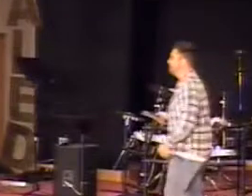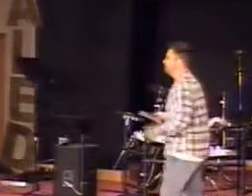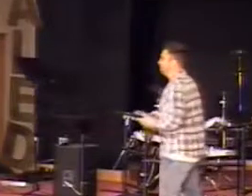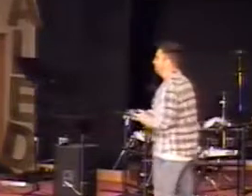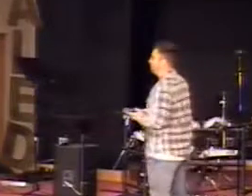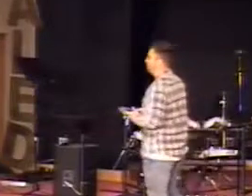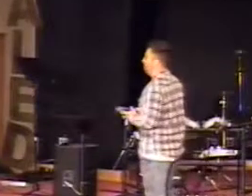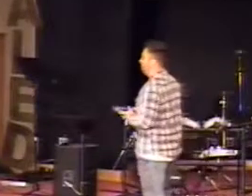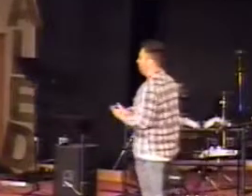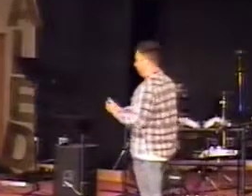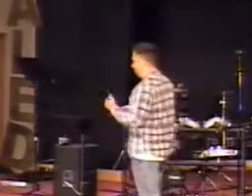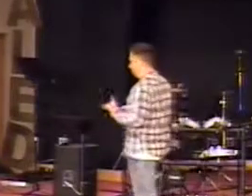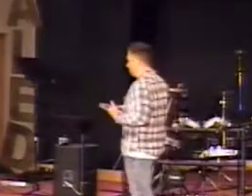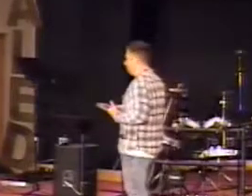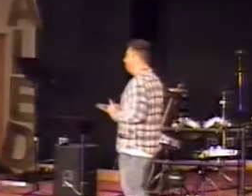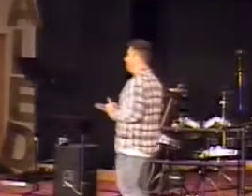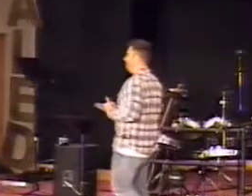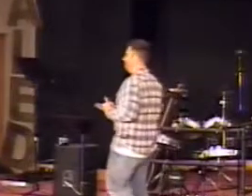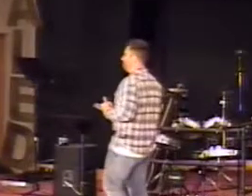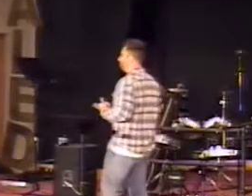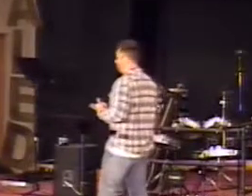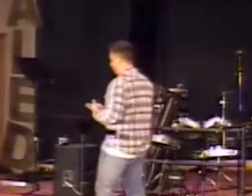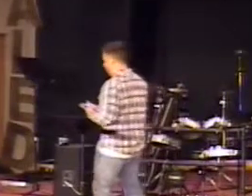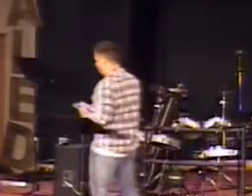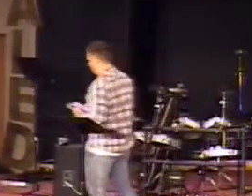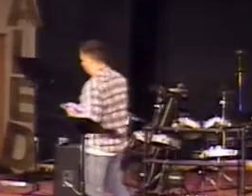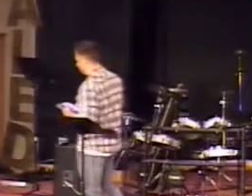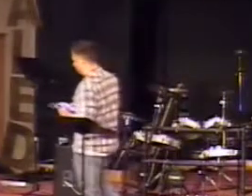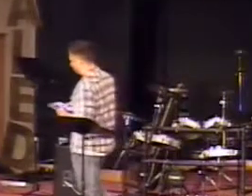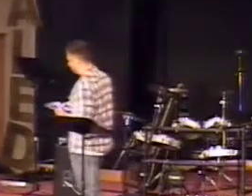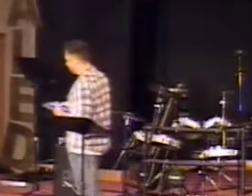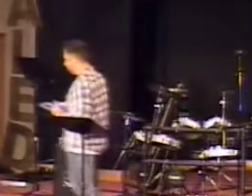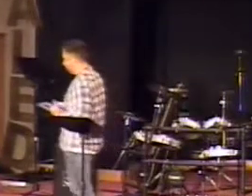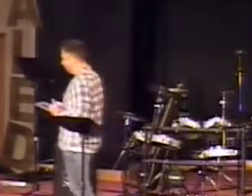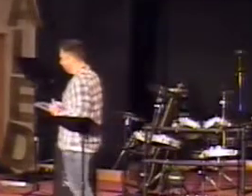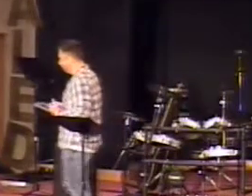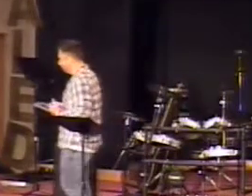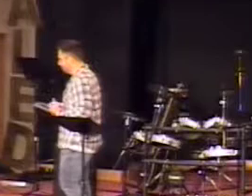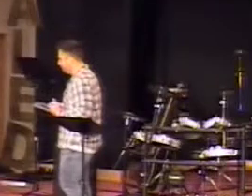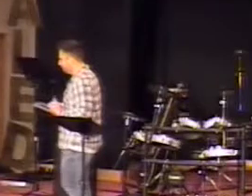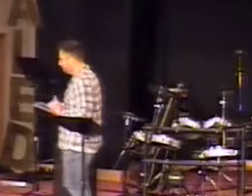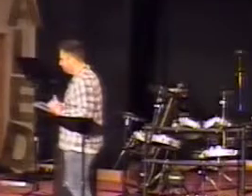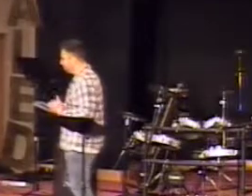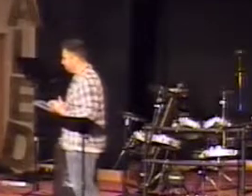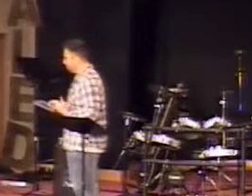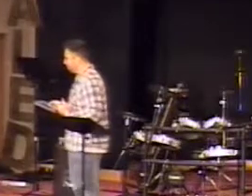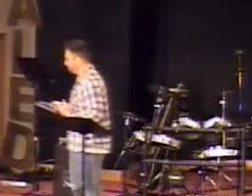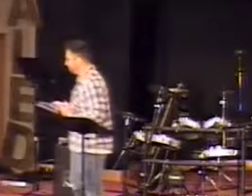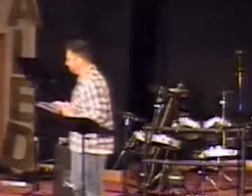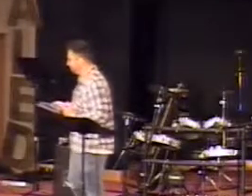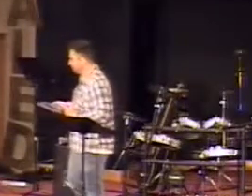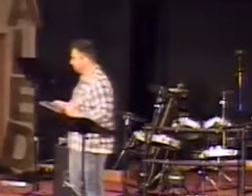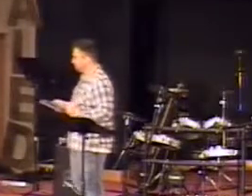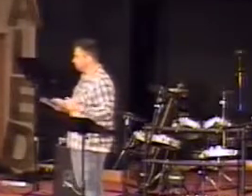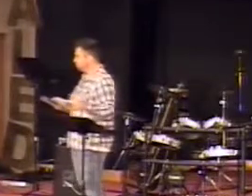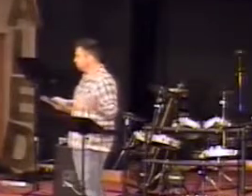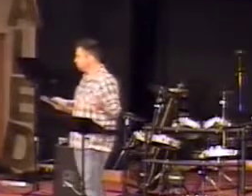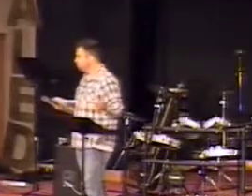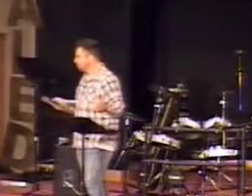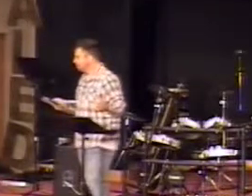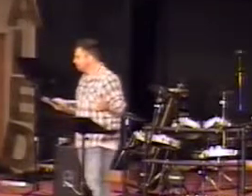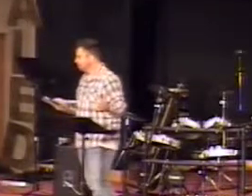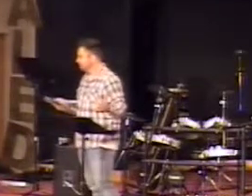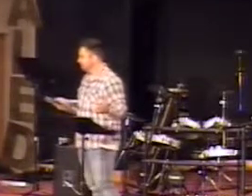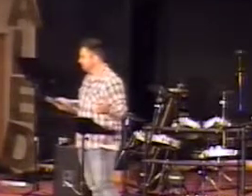Corinthians chapter 12. And read along with me verses 7 through 10. He says, even though I have received such